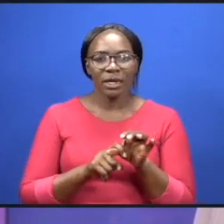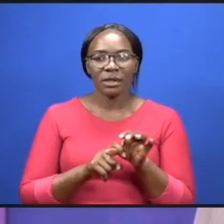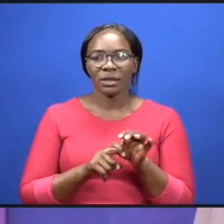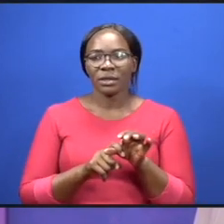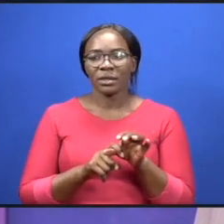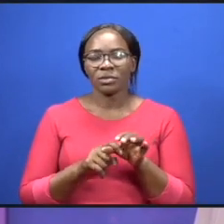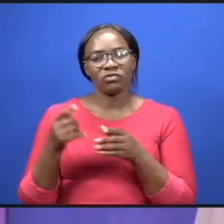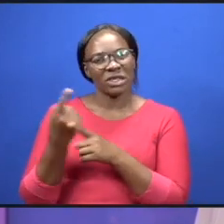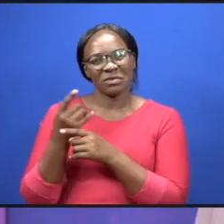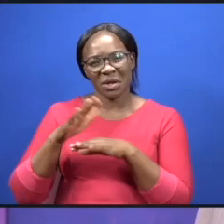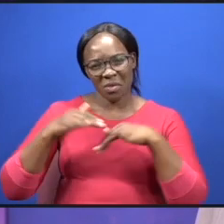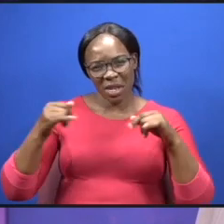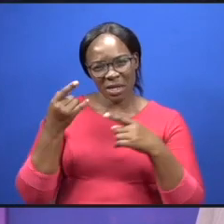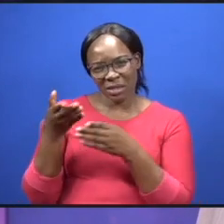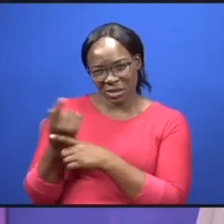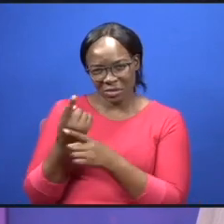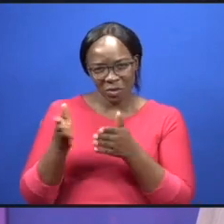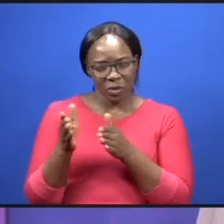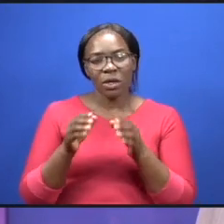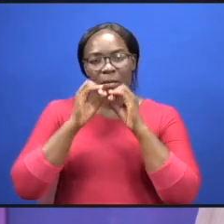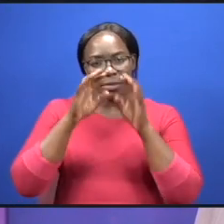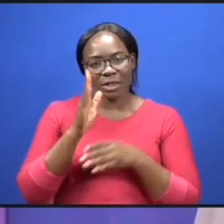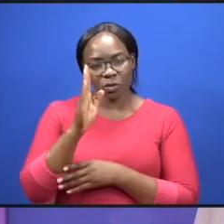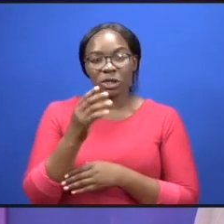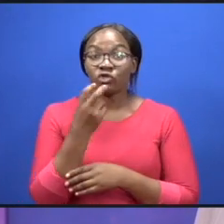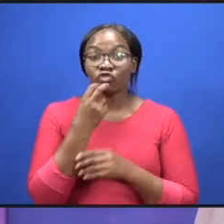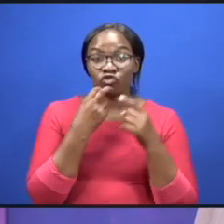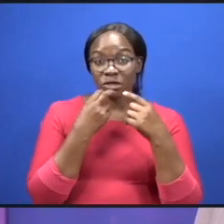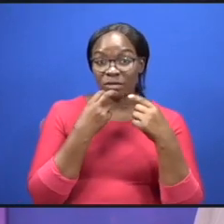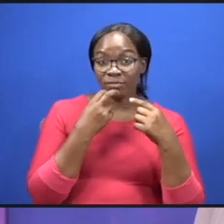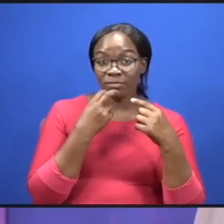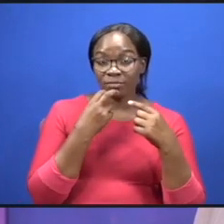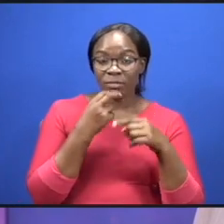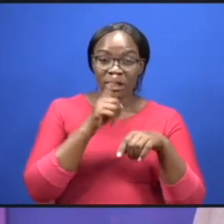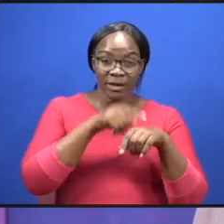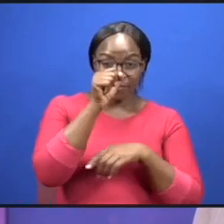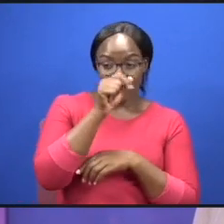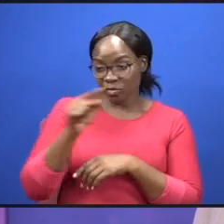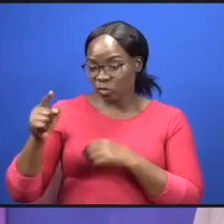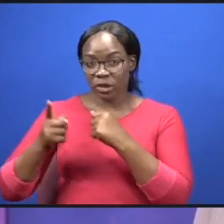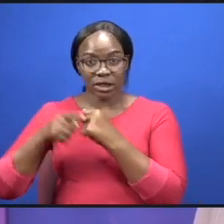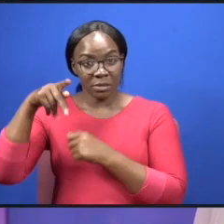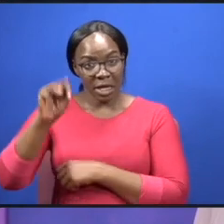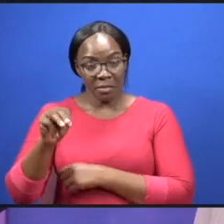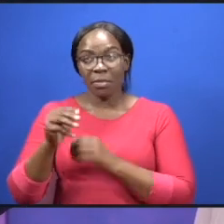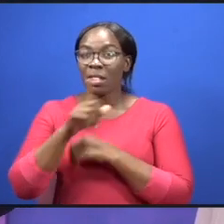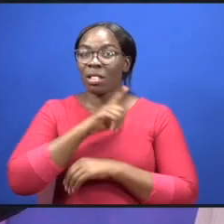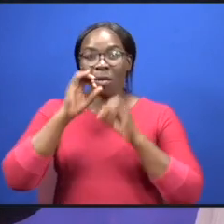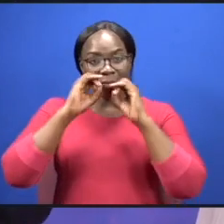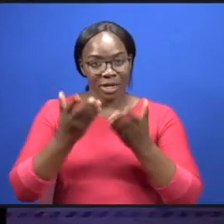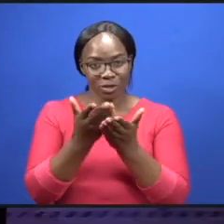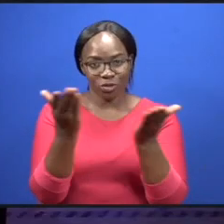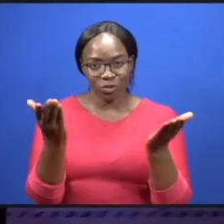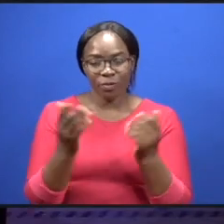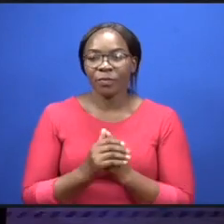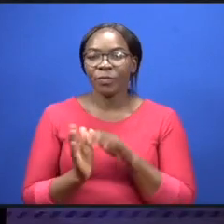to our platforms, and I believe that you will be blessed. On Tuesday, it is 5 to 6 p.m. The Lord bless you as you seek to